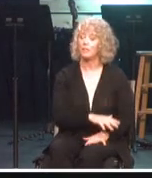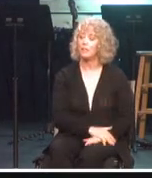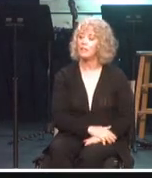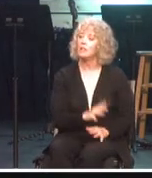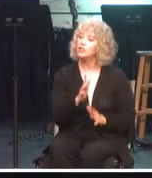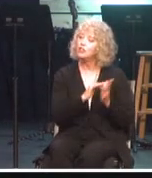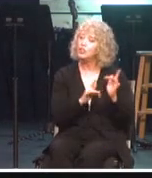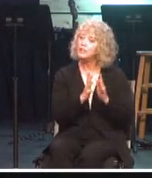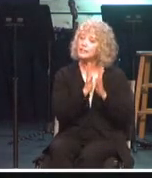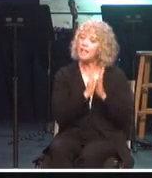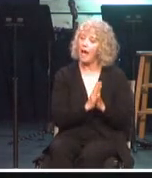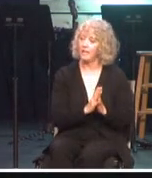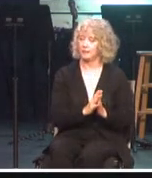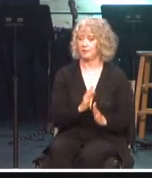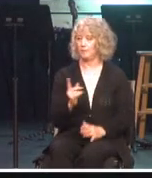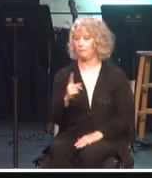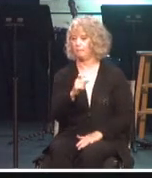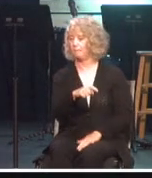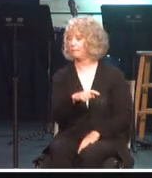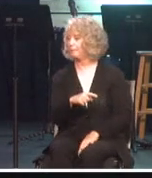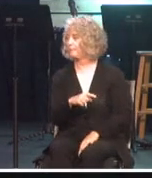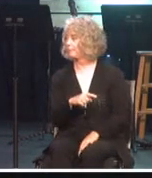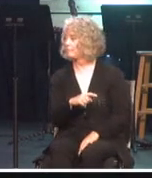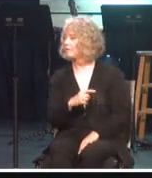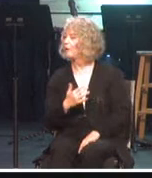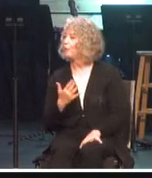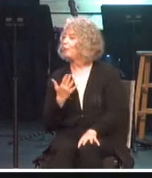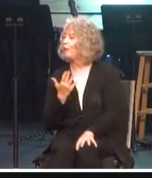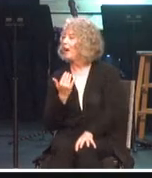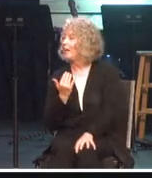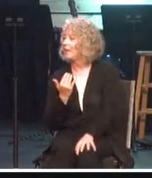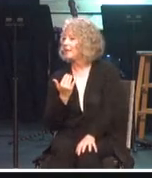43. Jesus asks the question, why?